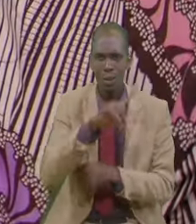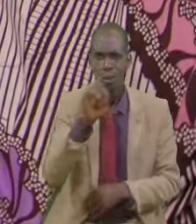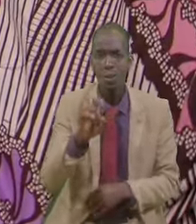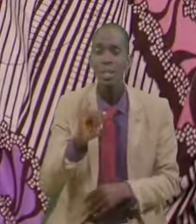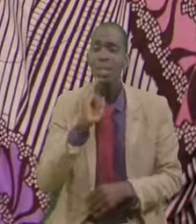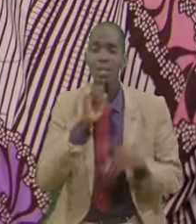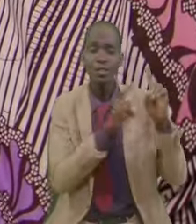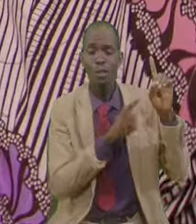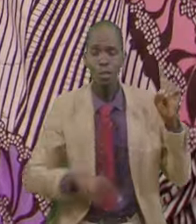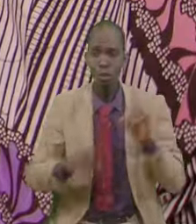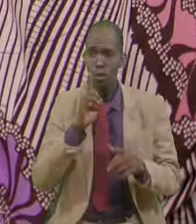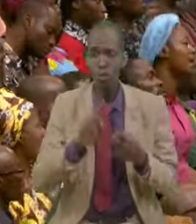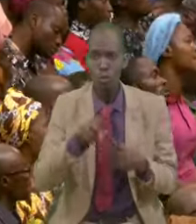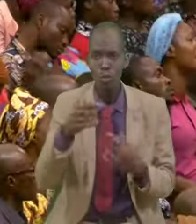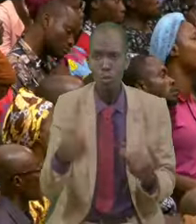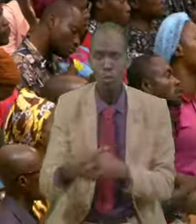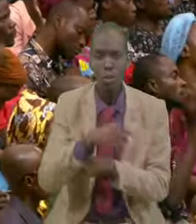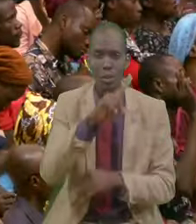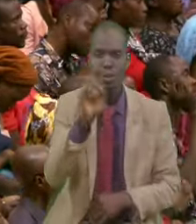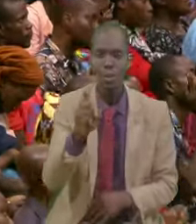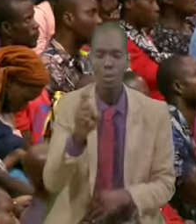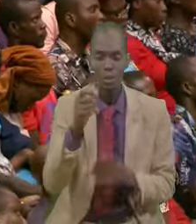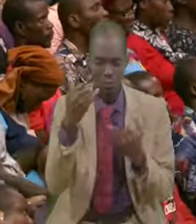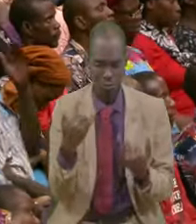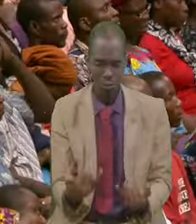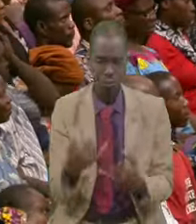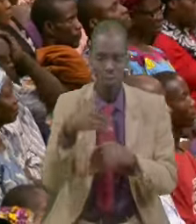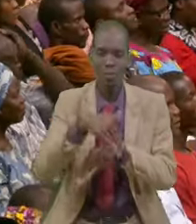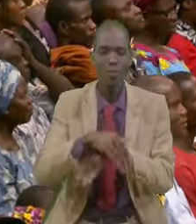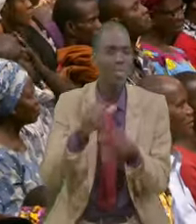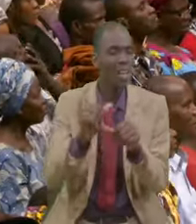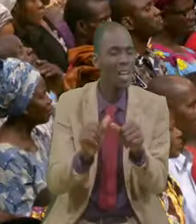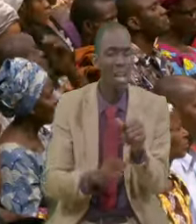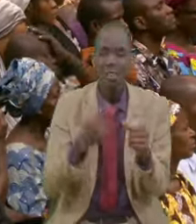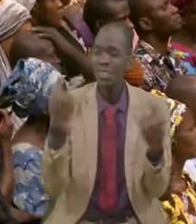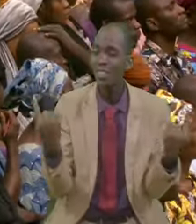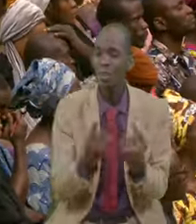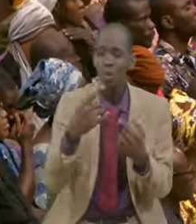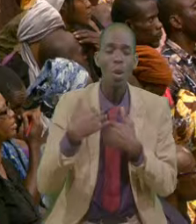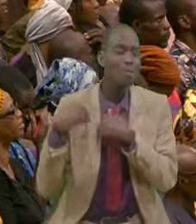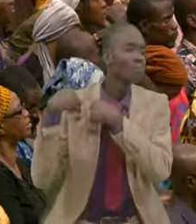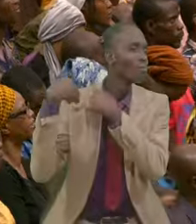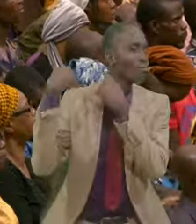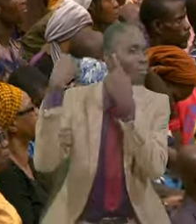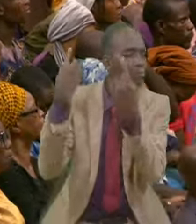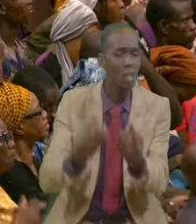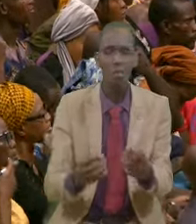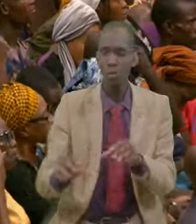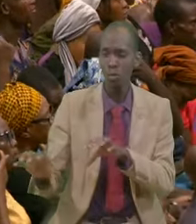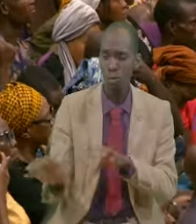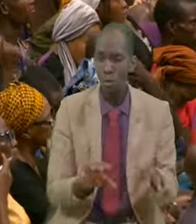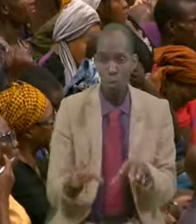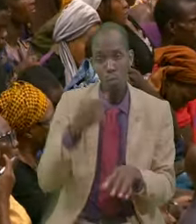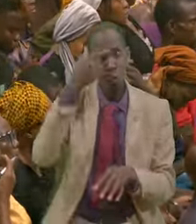Lord talking to somebody there today? Tonight, every sin you ever committed, because Jesus died for you